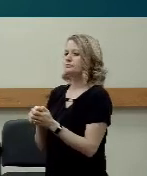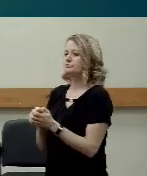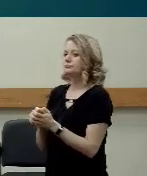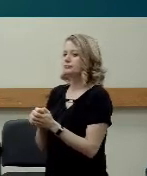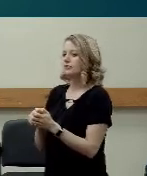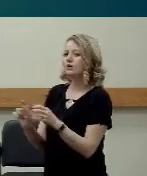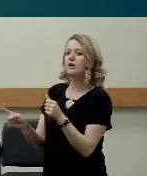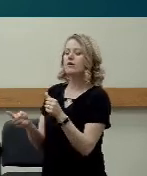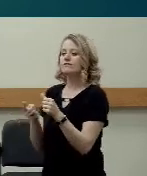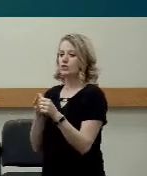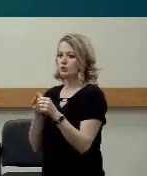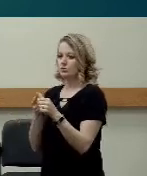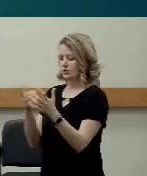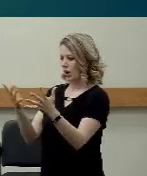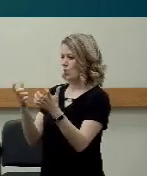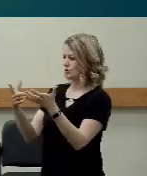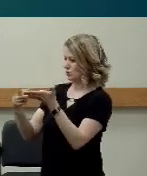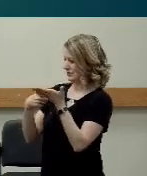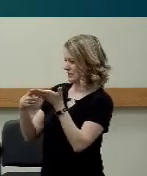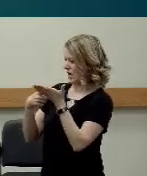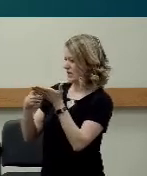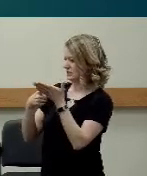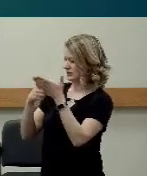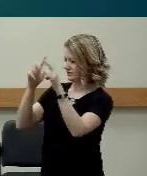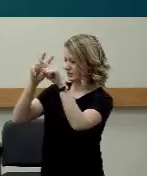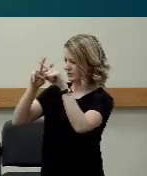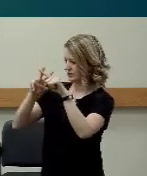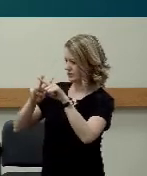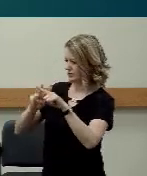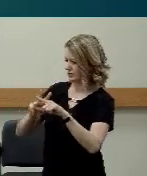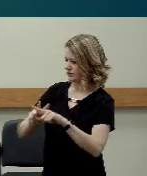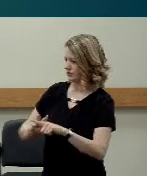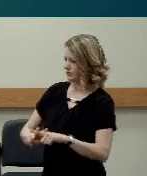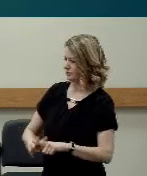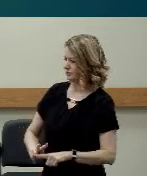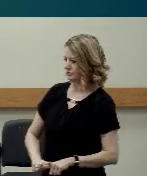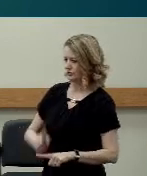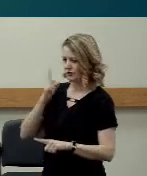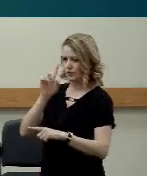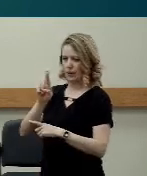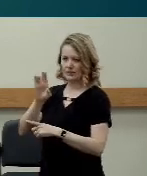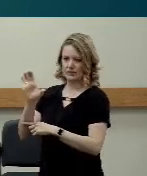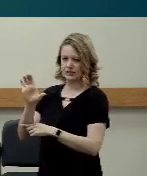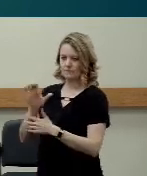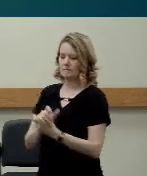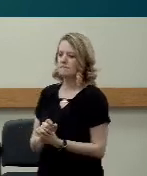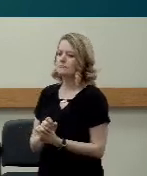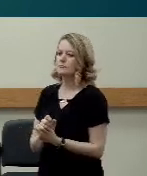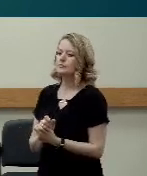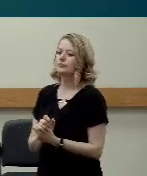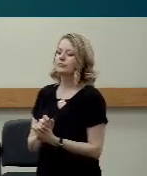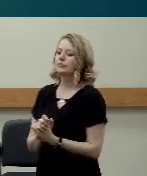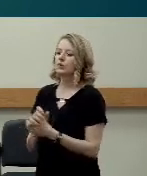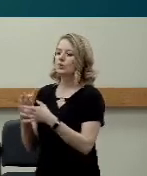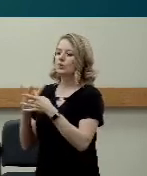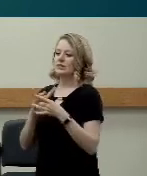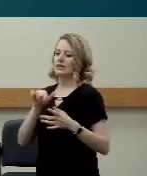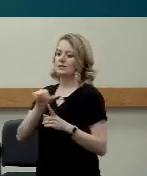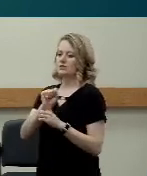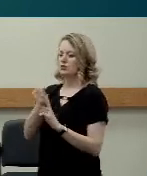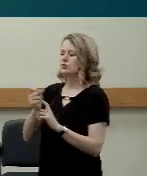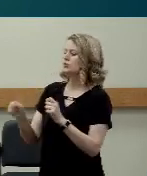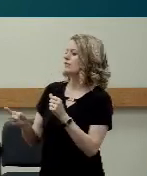First of all, I want to discuss the terminology that we have here in Rapid City with our situation.